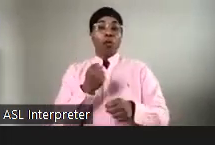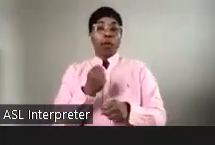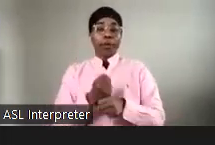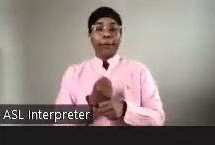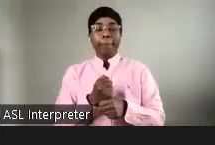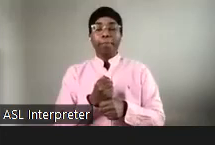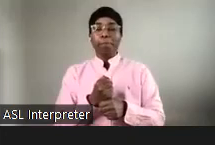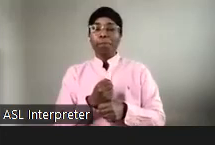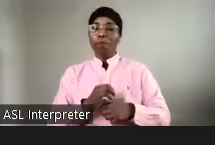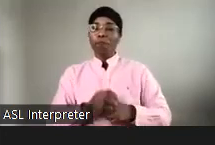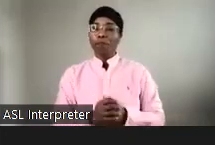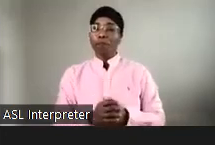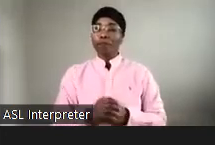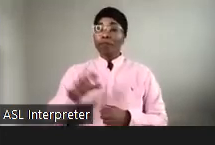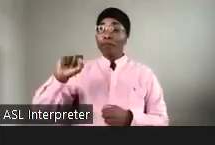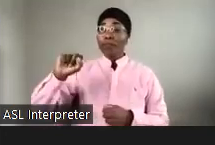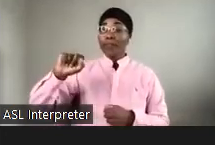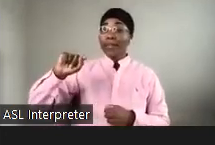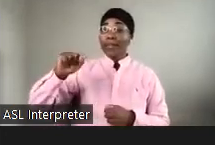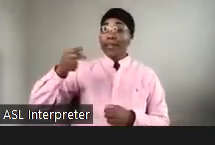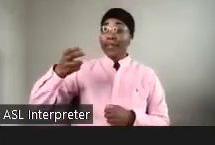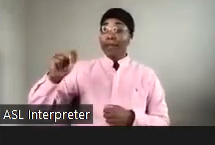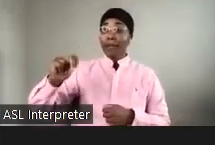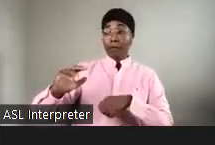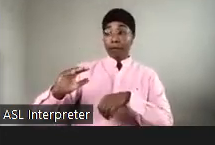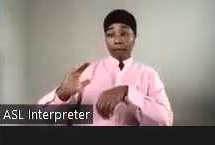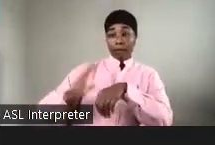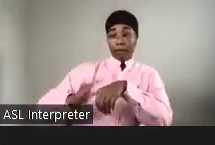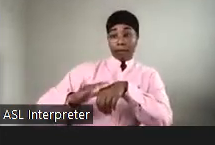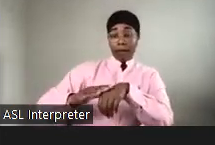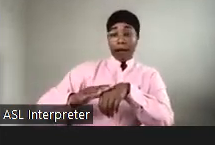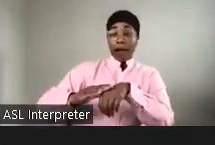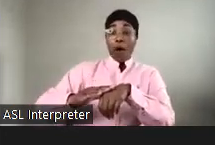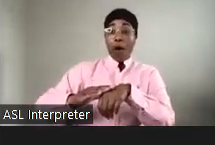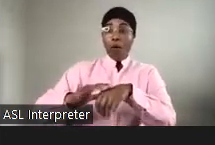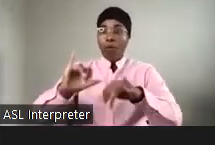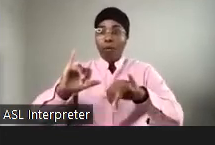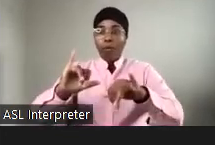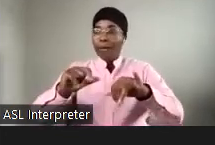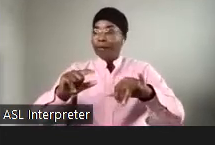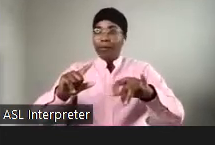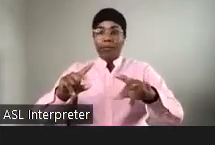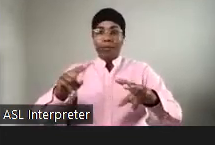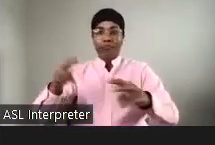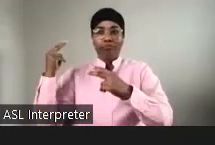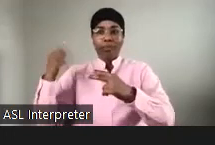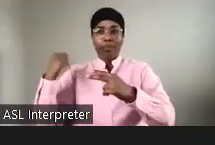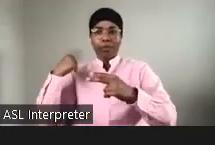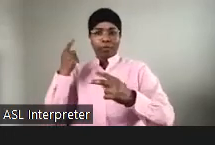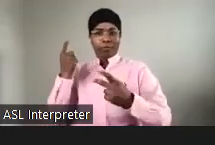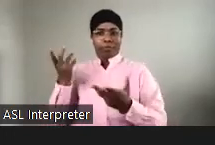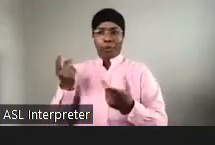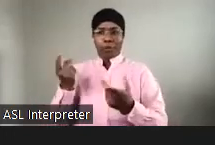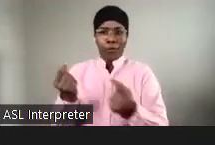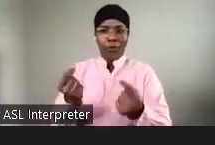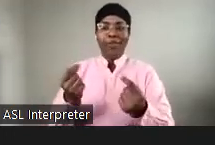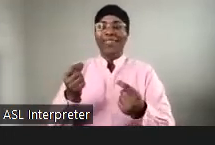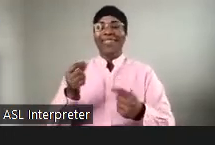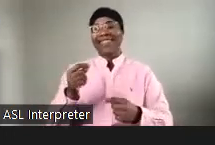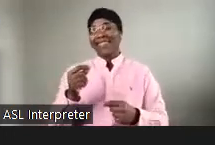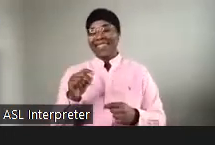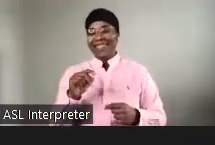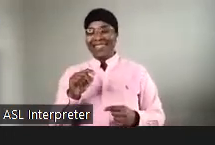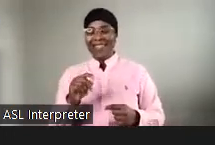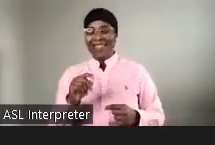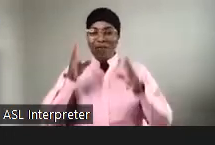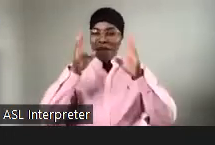when Stephen notified us that this was approaching, I had to go back and remember what the webinar was about. Not really. I've been paying